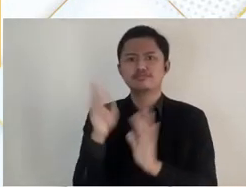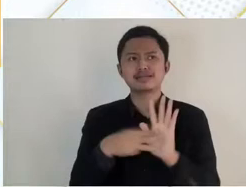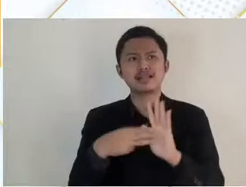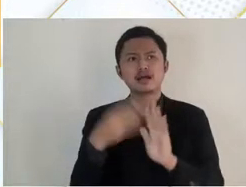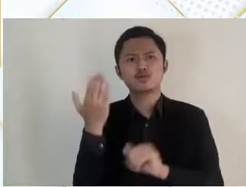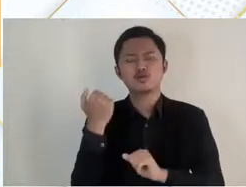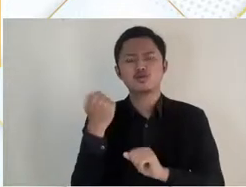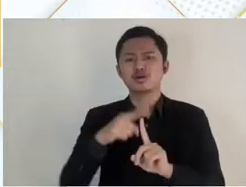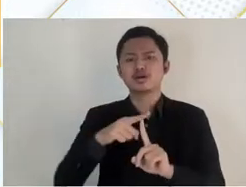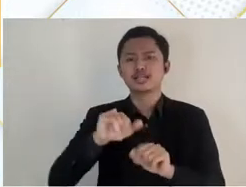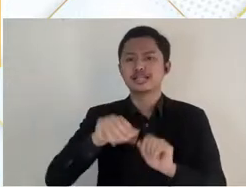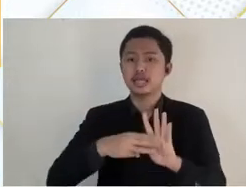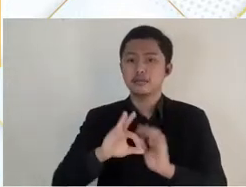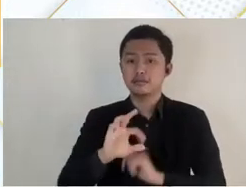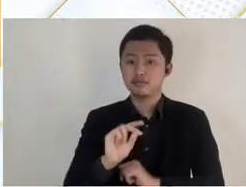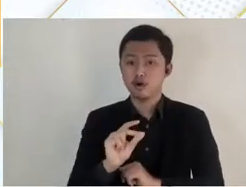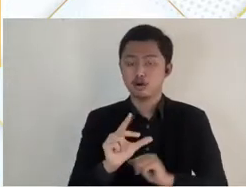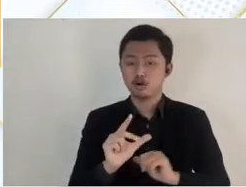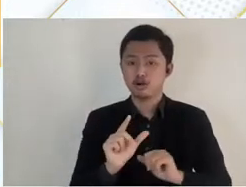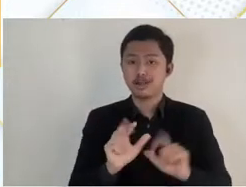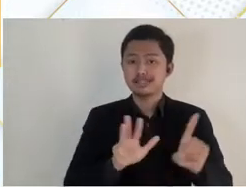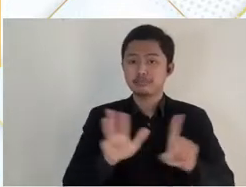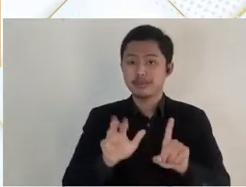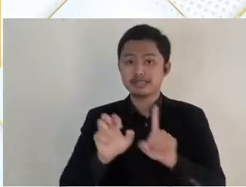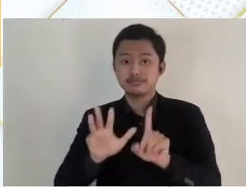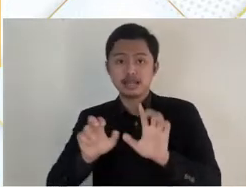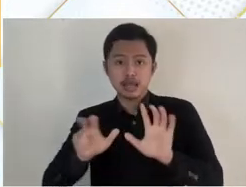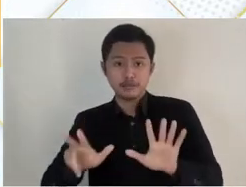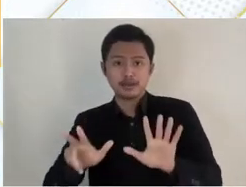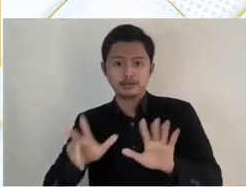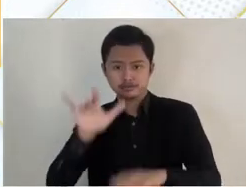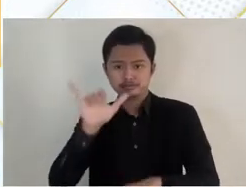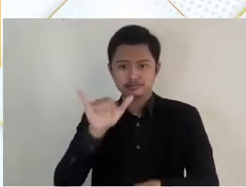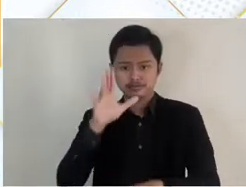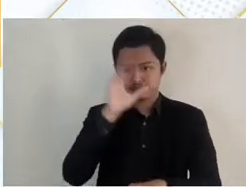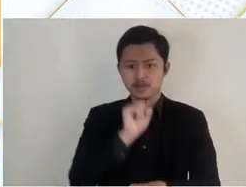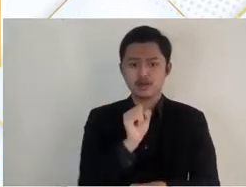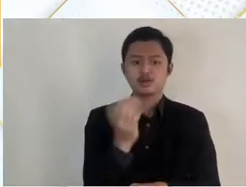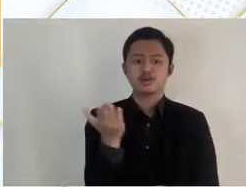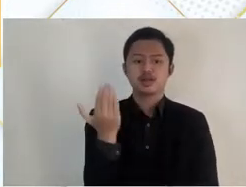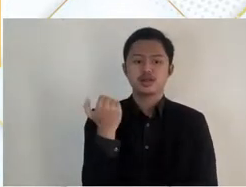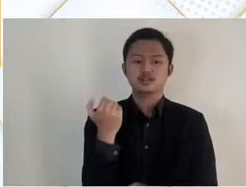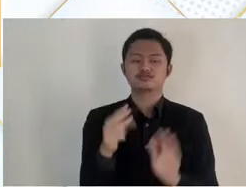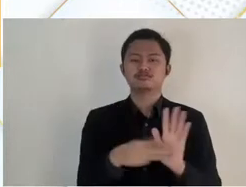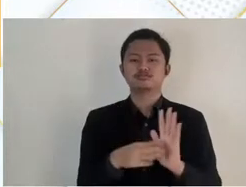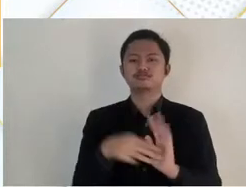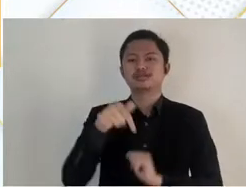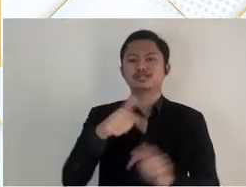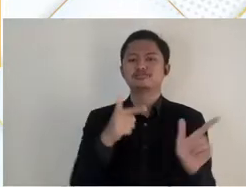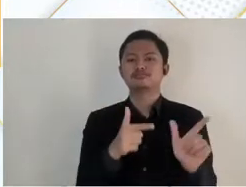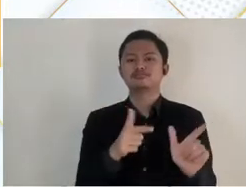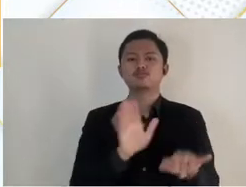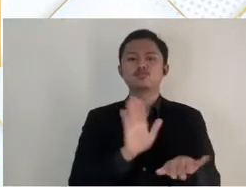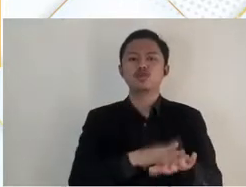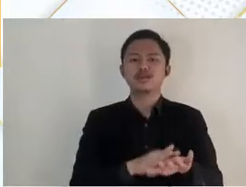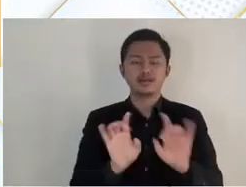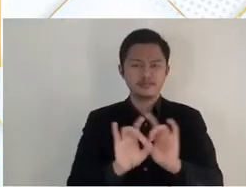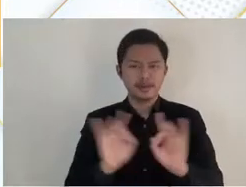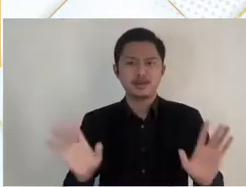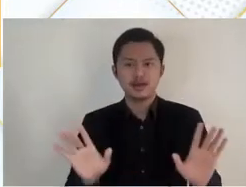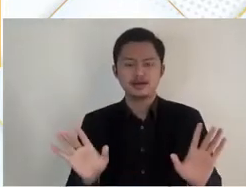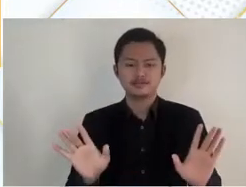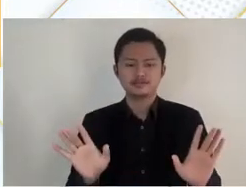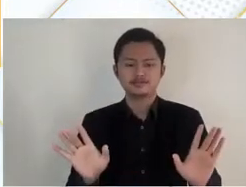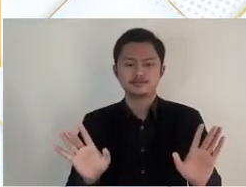similarly, you know, you can reduce friction, or some of the lessons learned from our military participants today talking about cultural differences. There's certainly